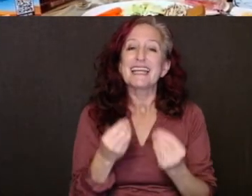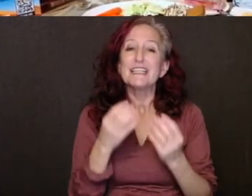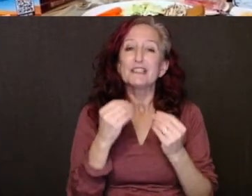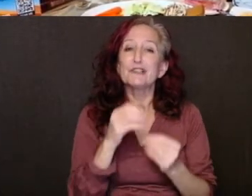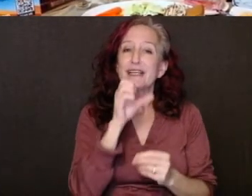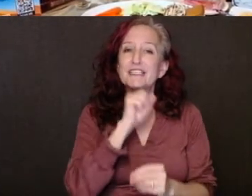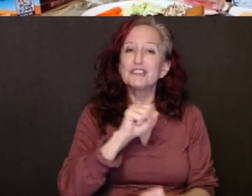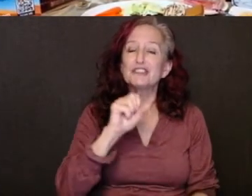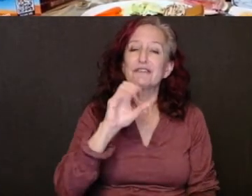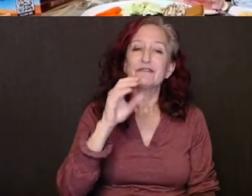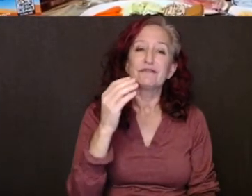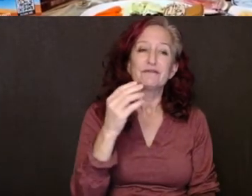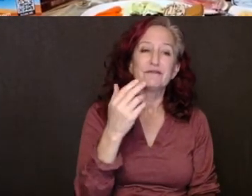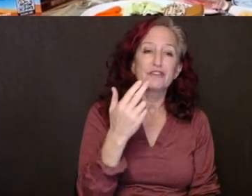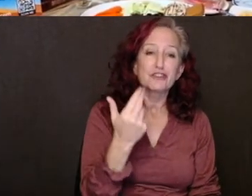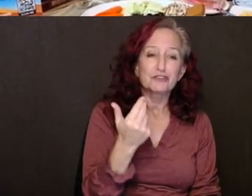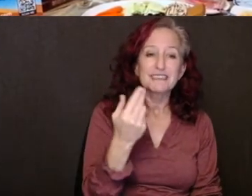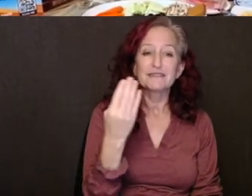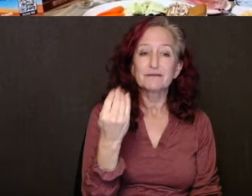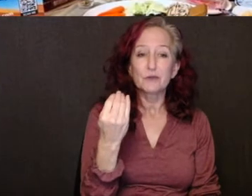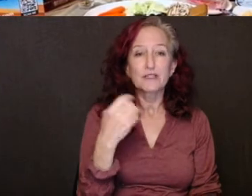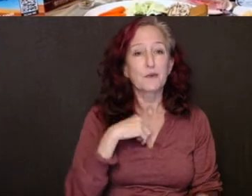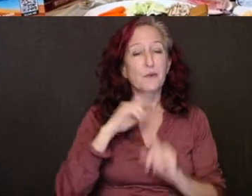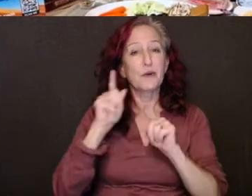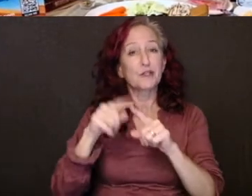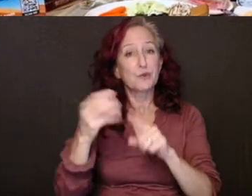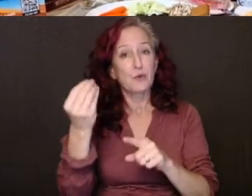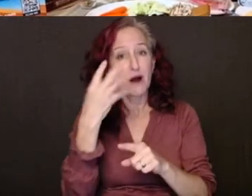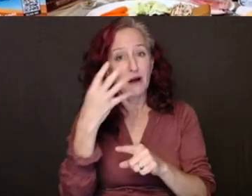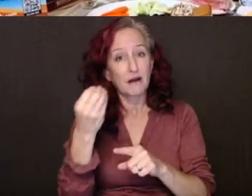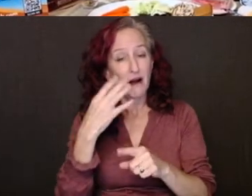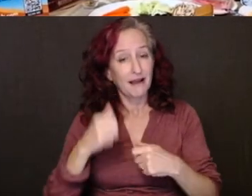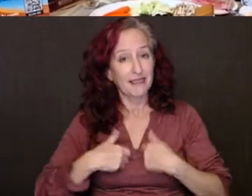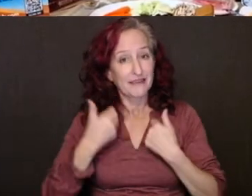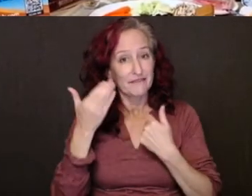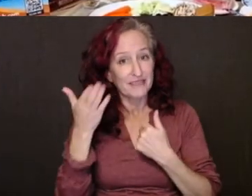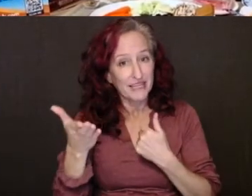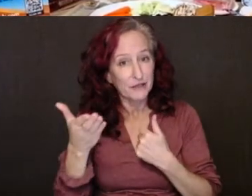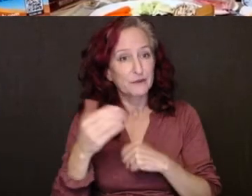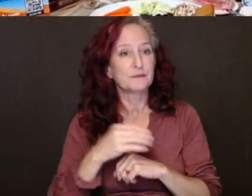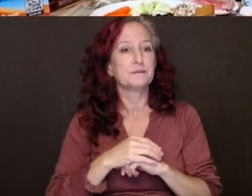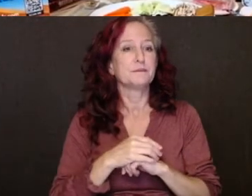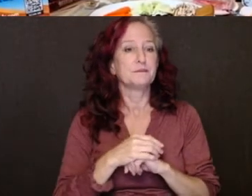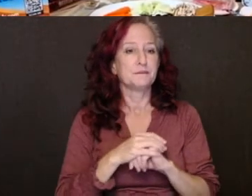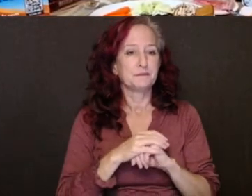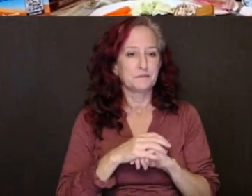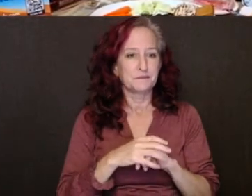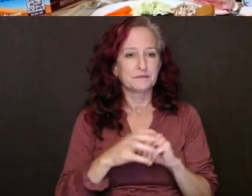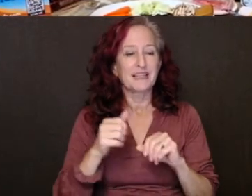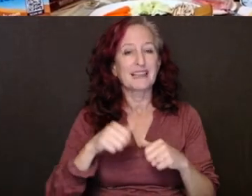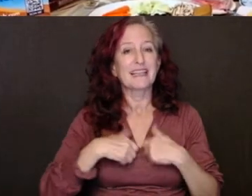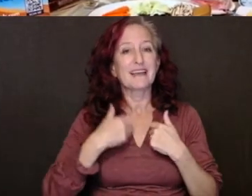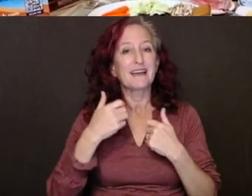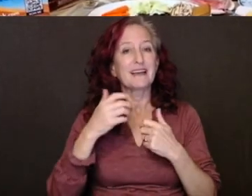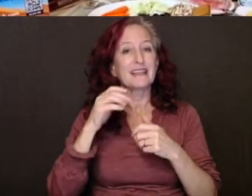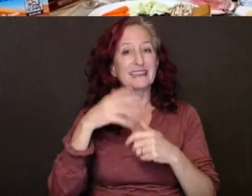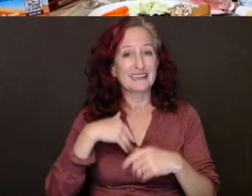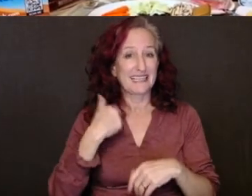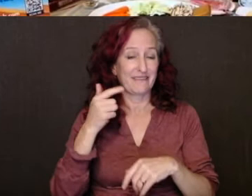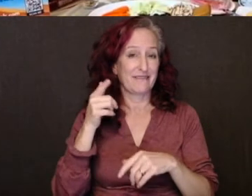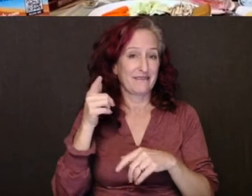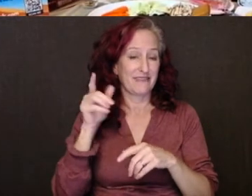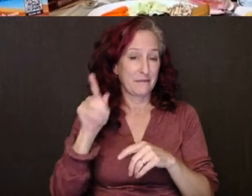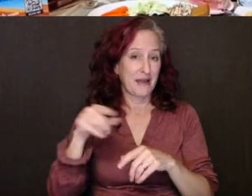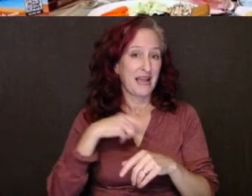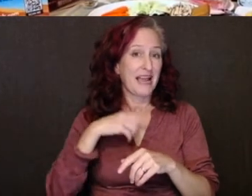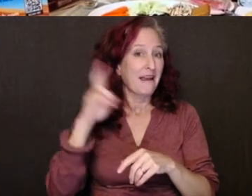because you have the most amazing knife skills, when did you first pick up a knife? Well, I left China when I